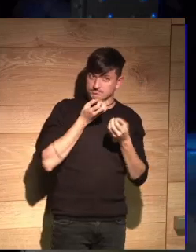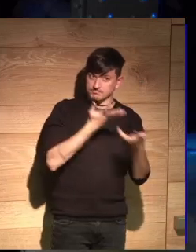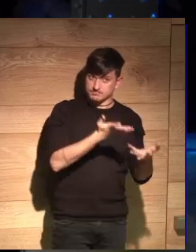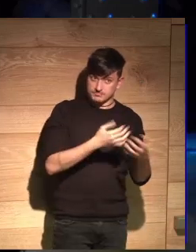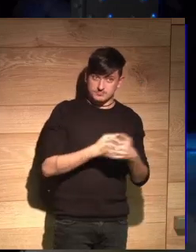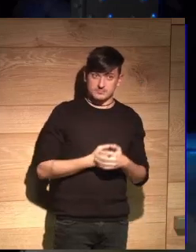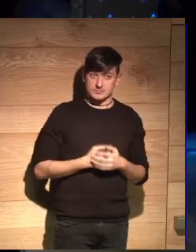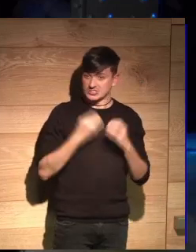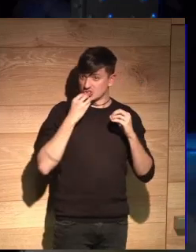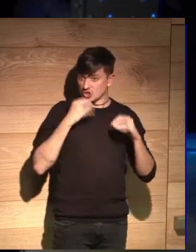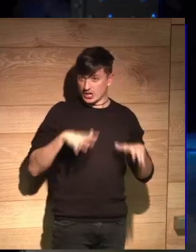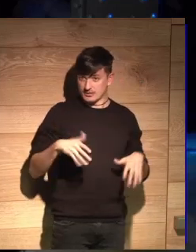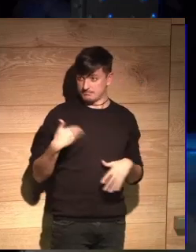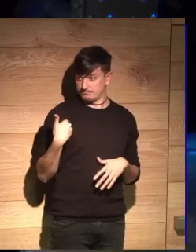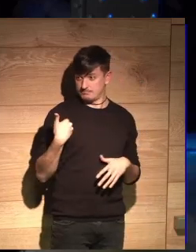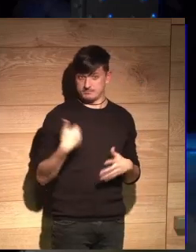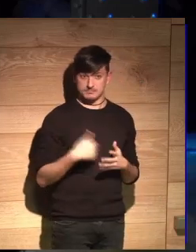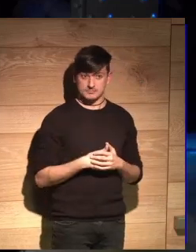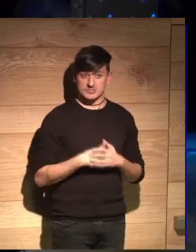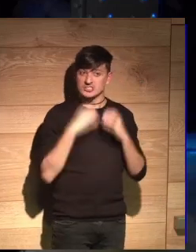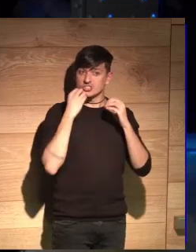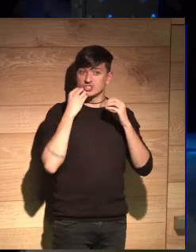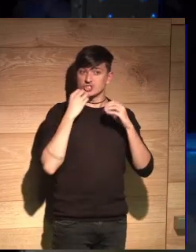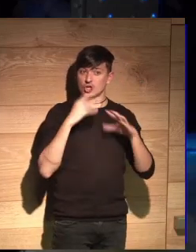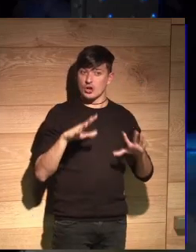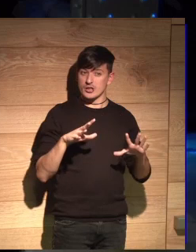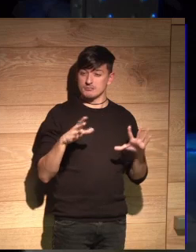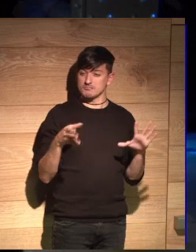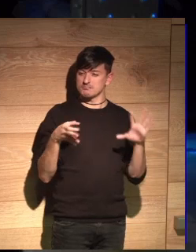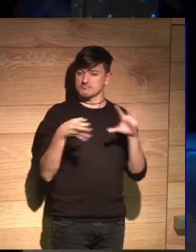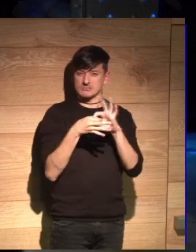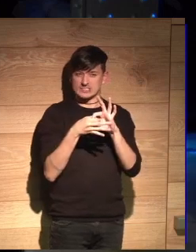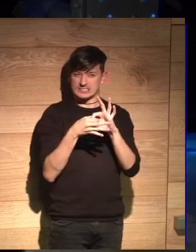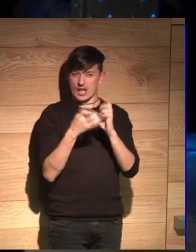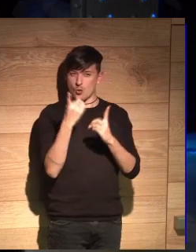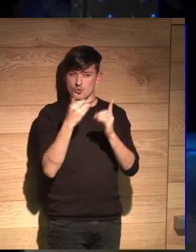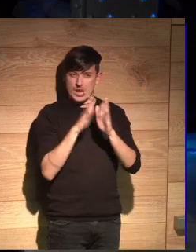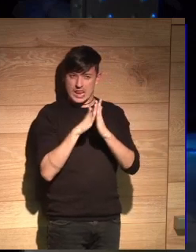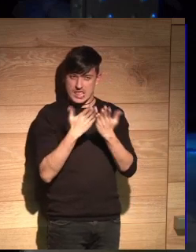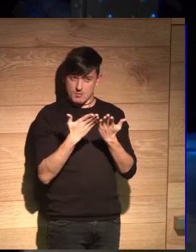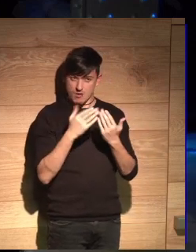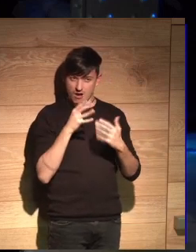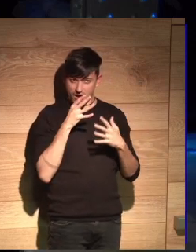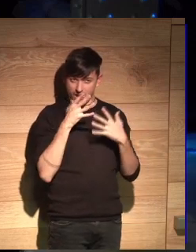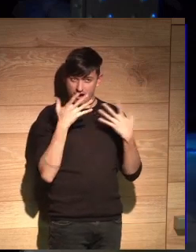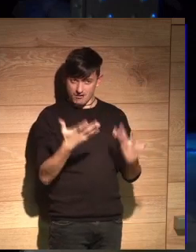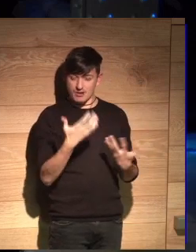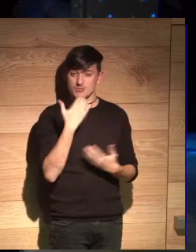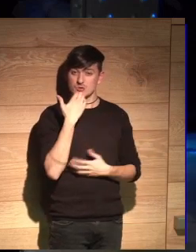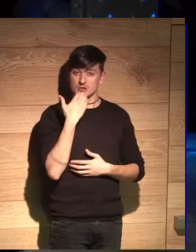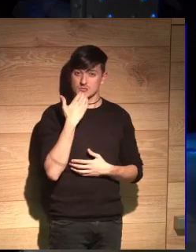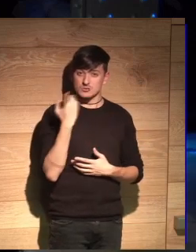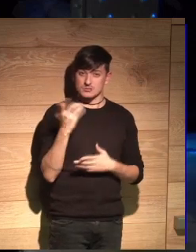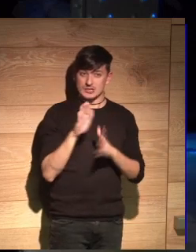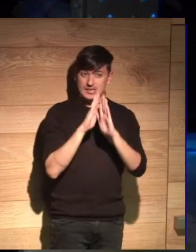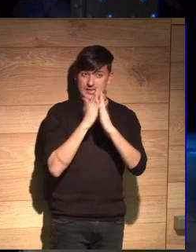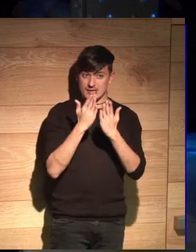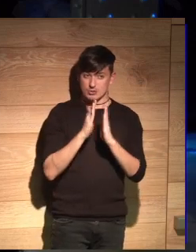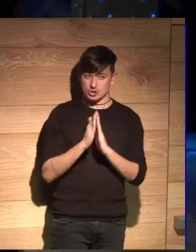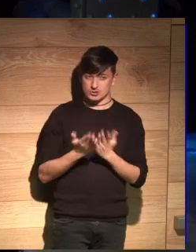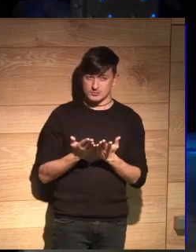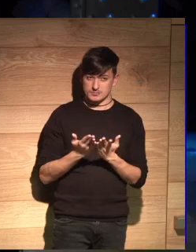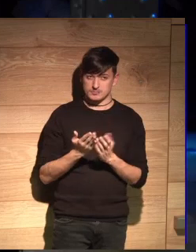another story. This is a newer story, and this story has to do with some current books, like